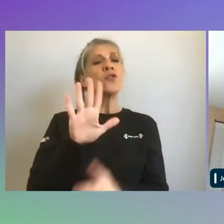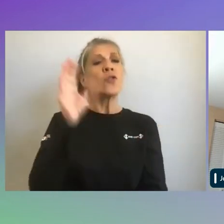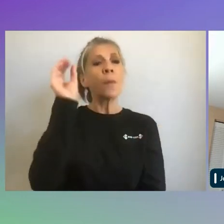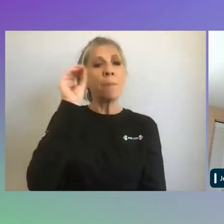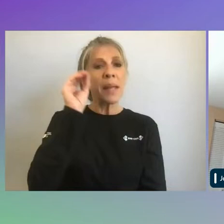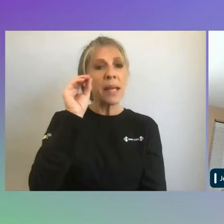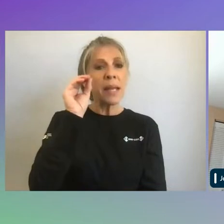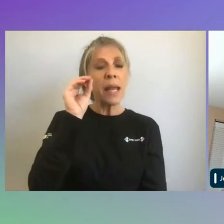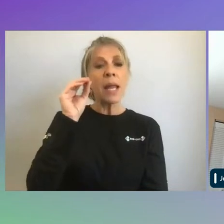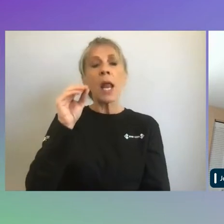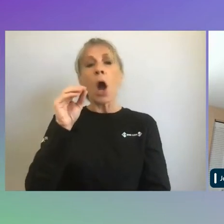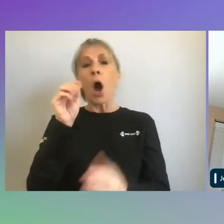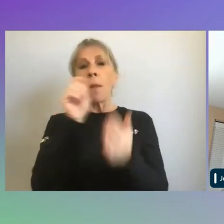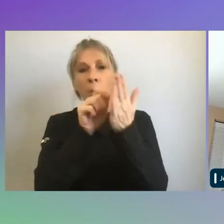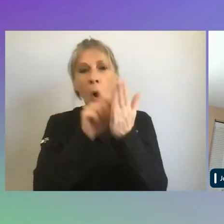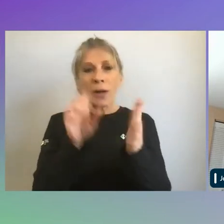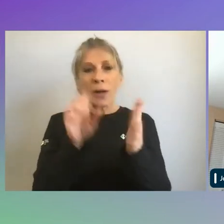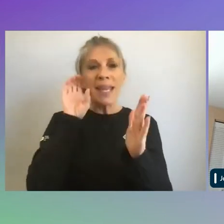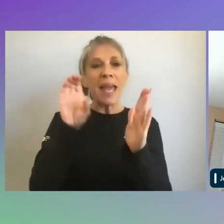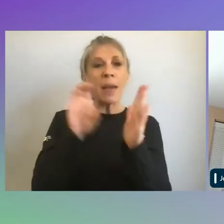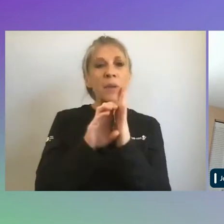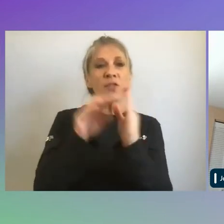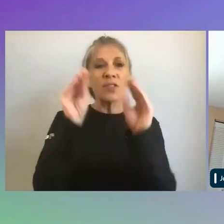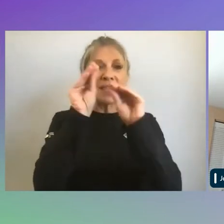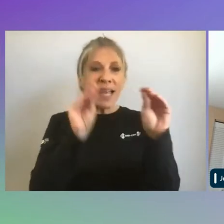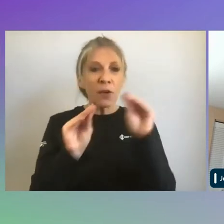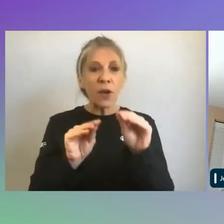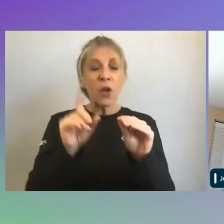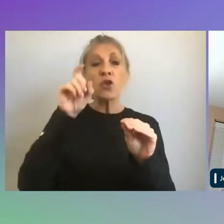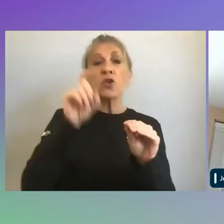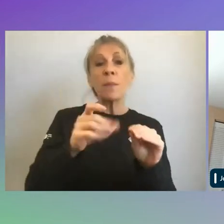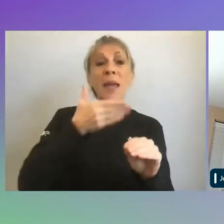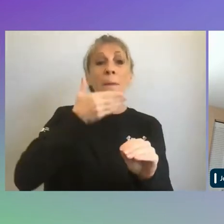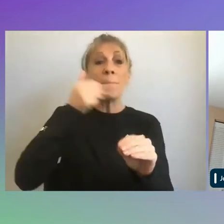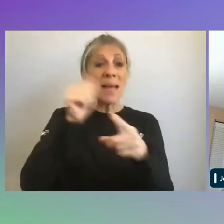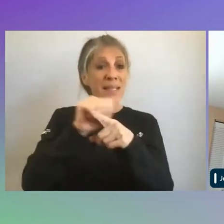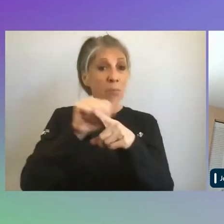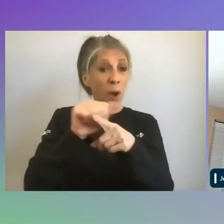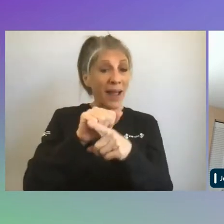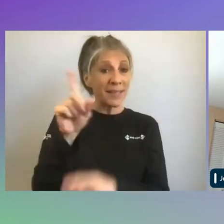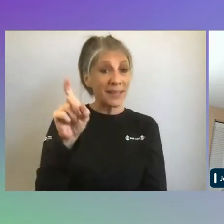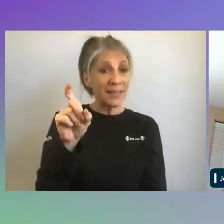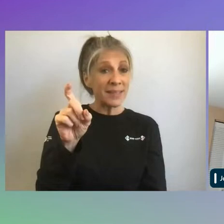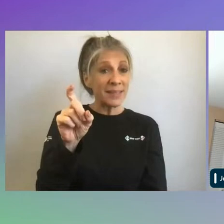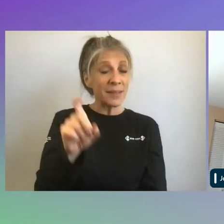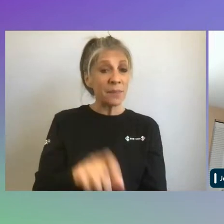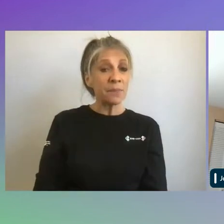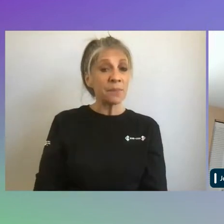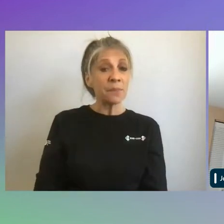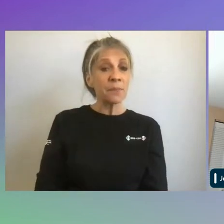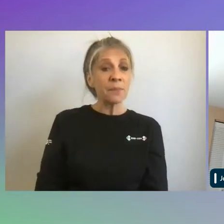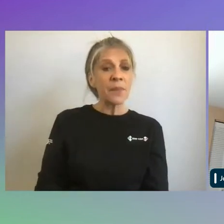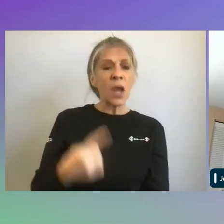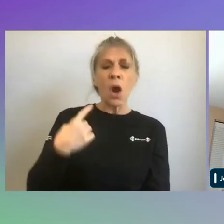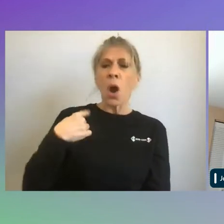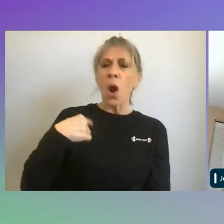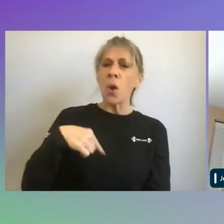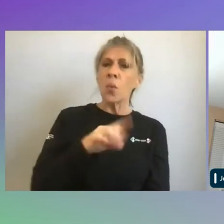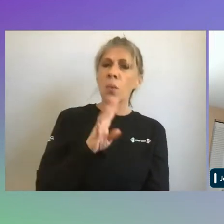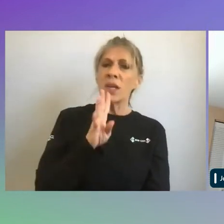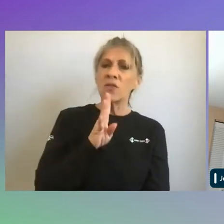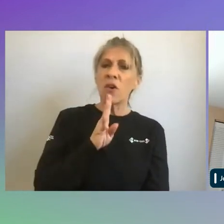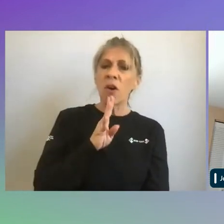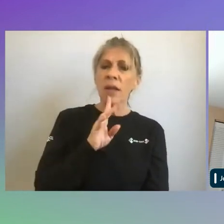on marking images as decorative? Should it be considered a best practice? Are we talking